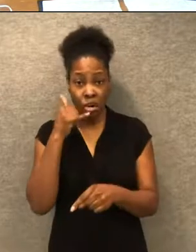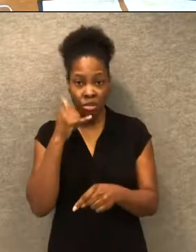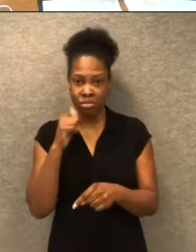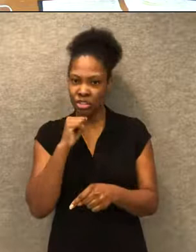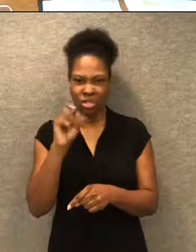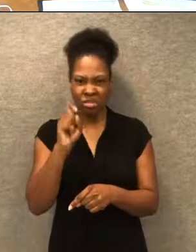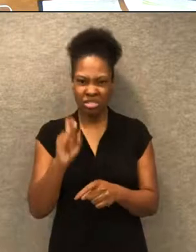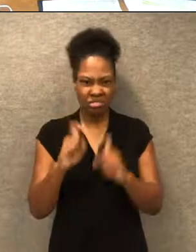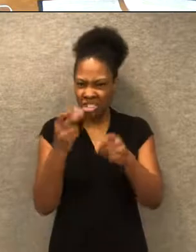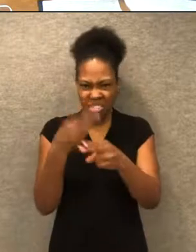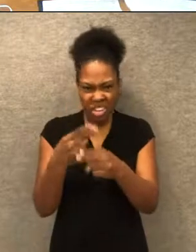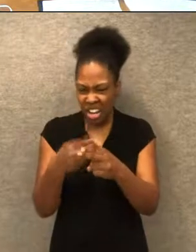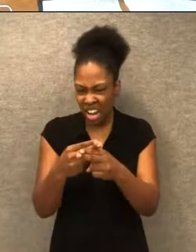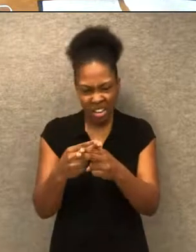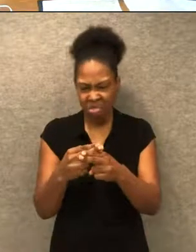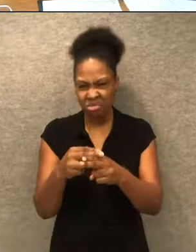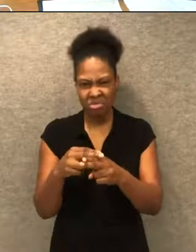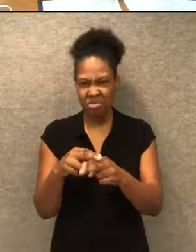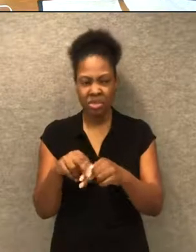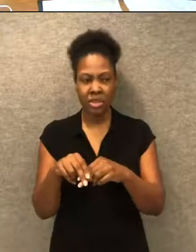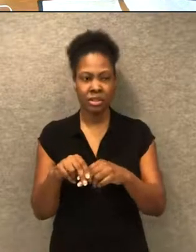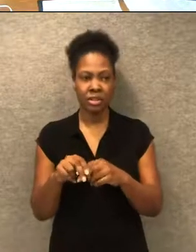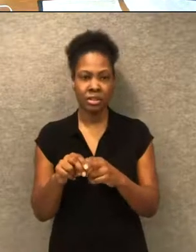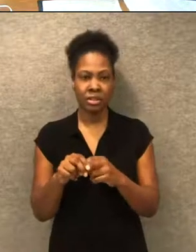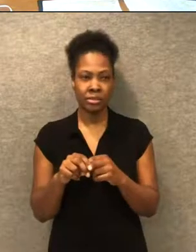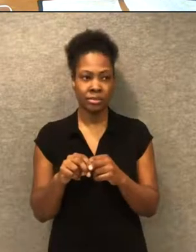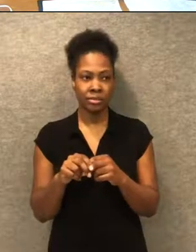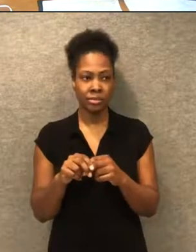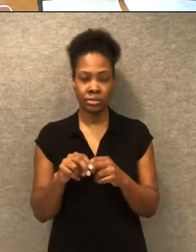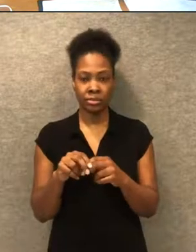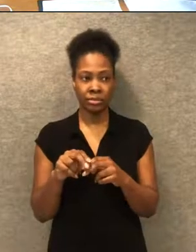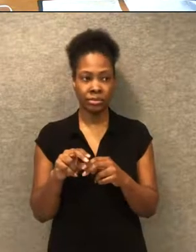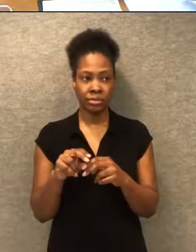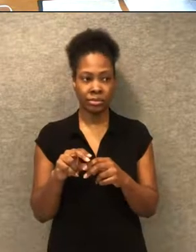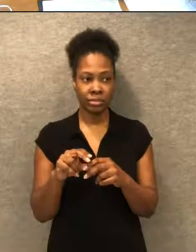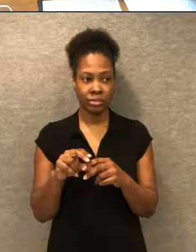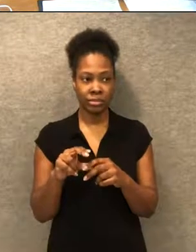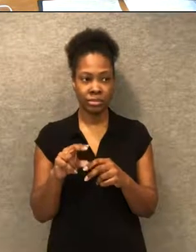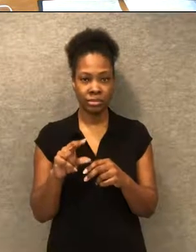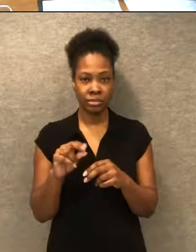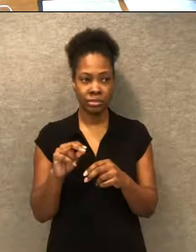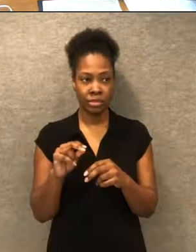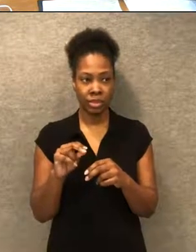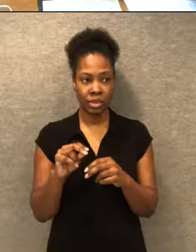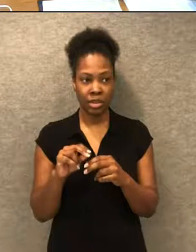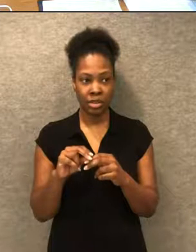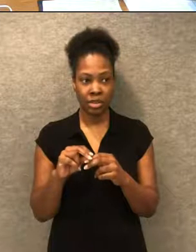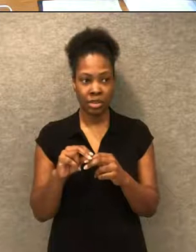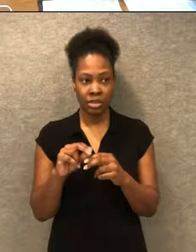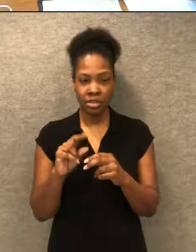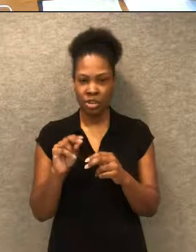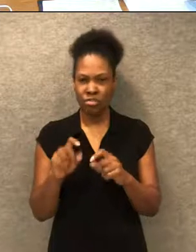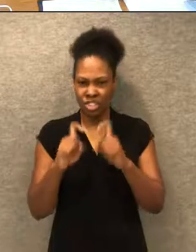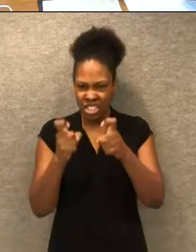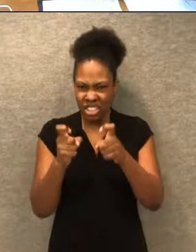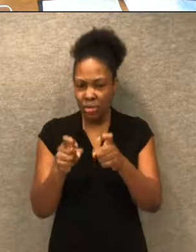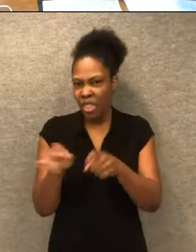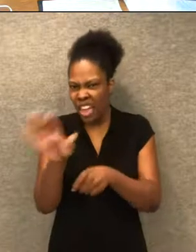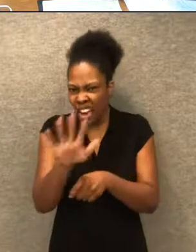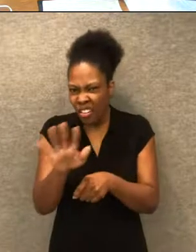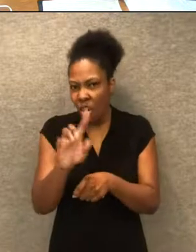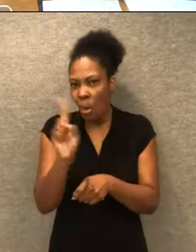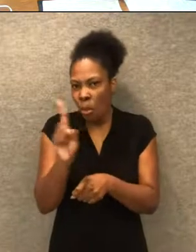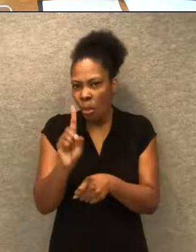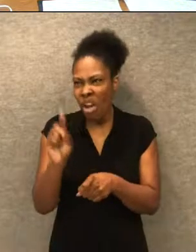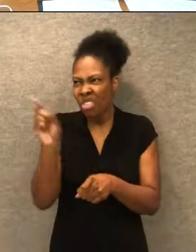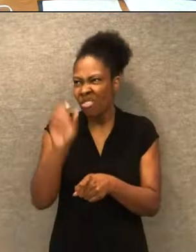not have to give your name, just got to give the East Orange Police Department your telephone number. I mean, the location of where they're shooting